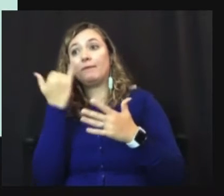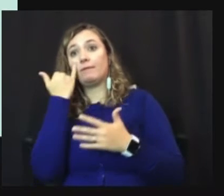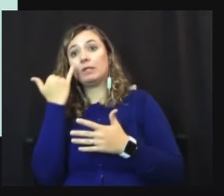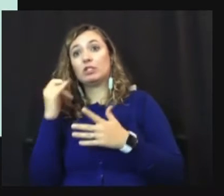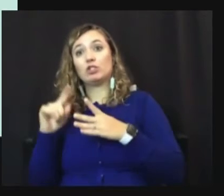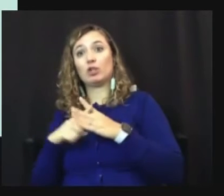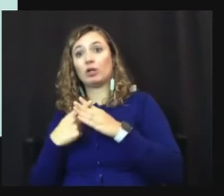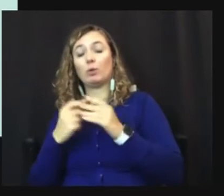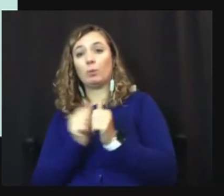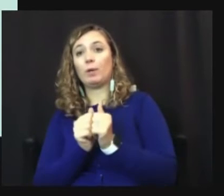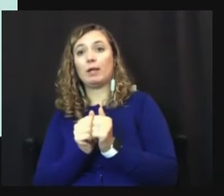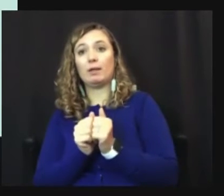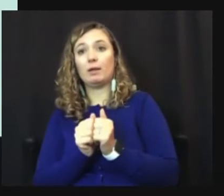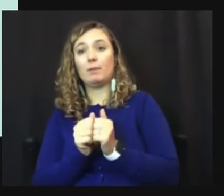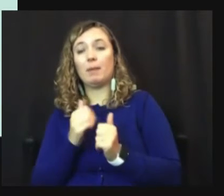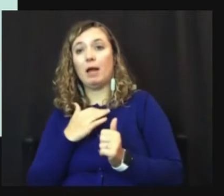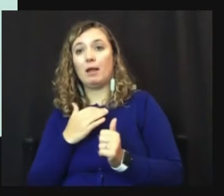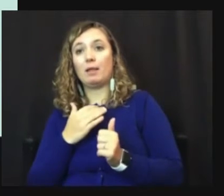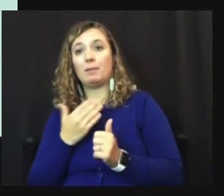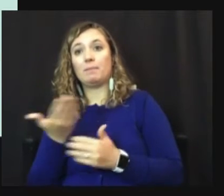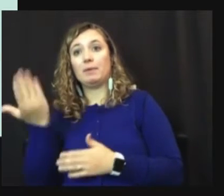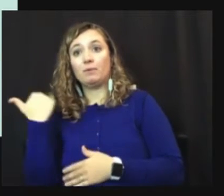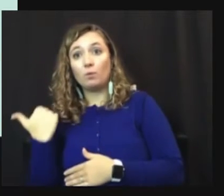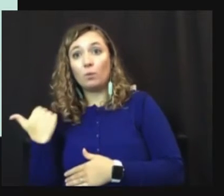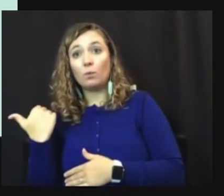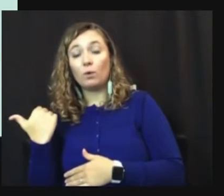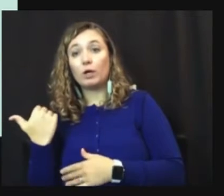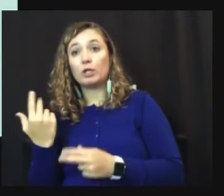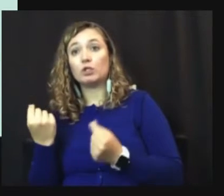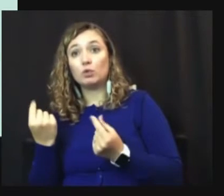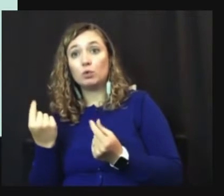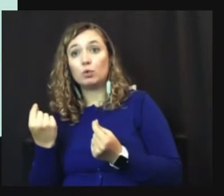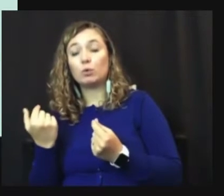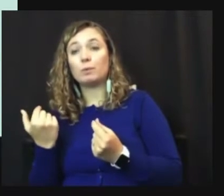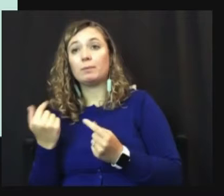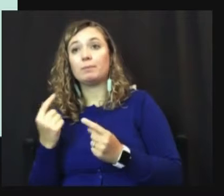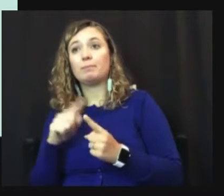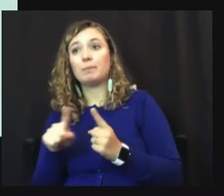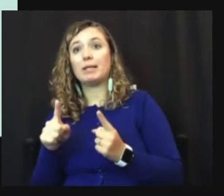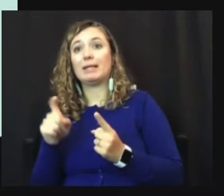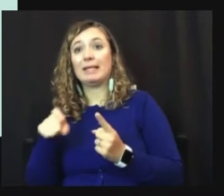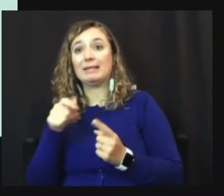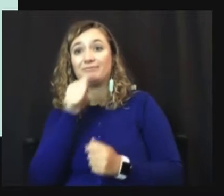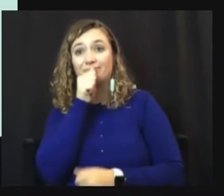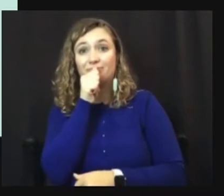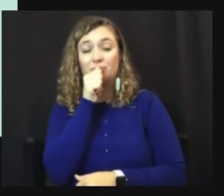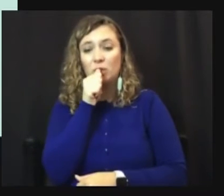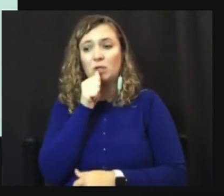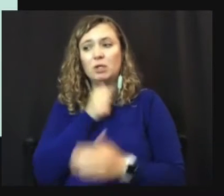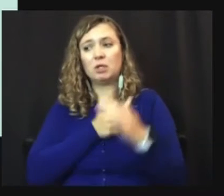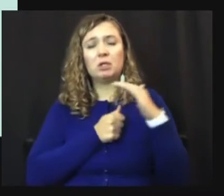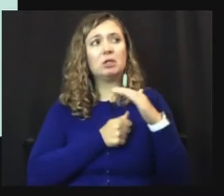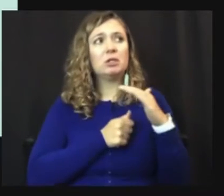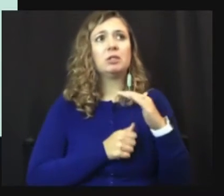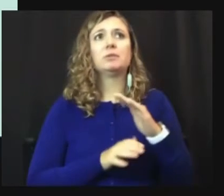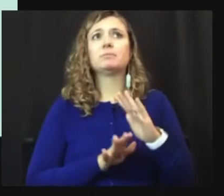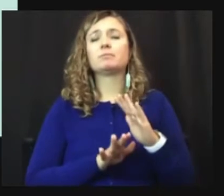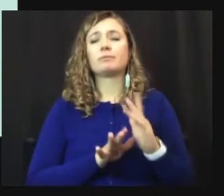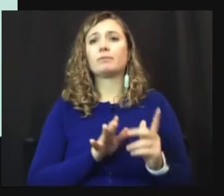their original form. But as I tried to hide these stems, they became secret and they became self